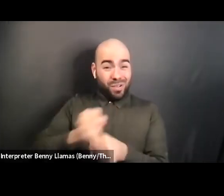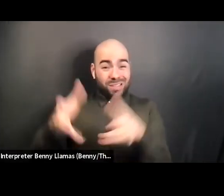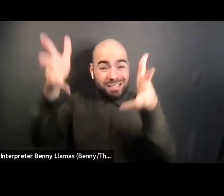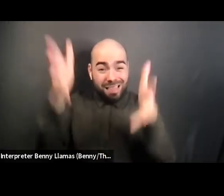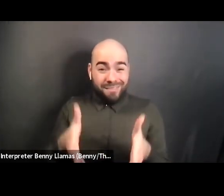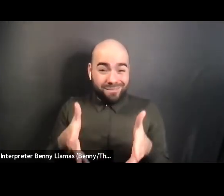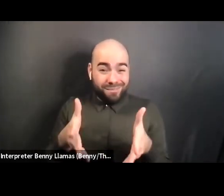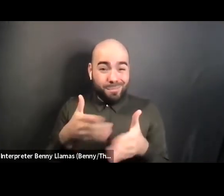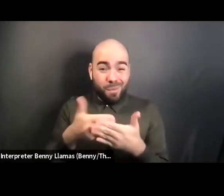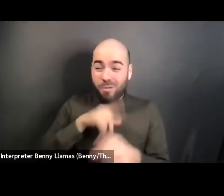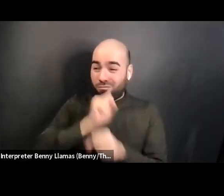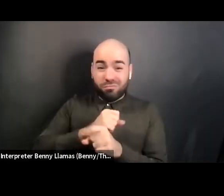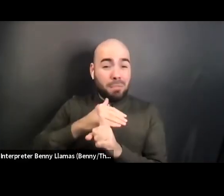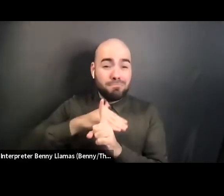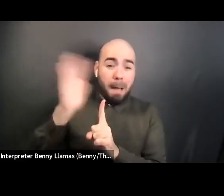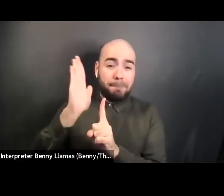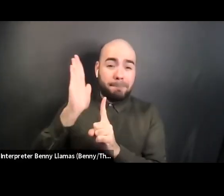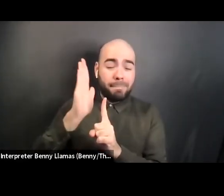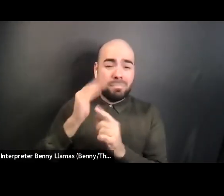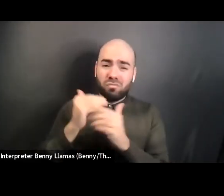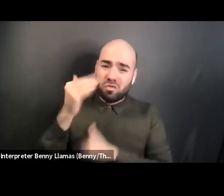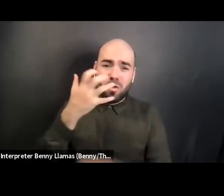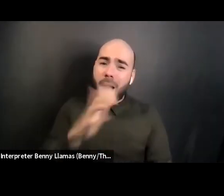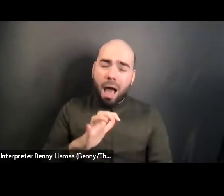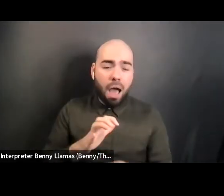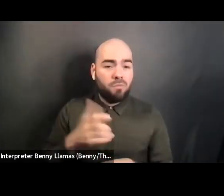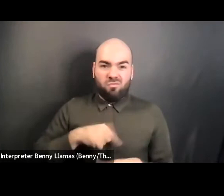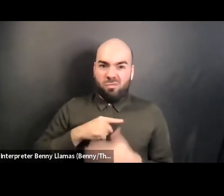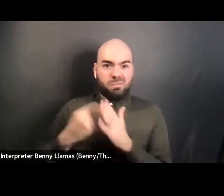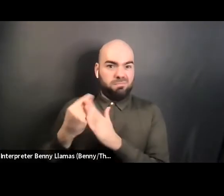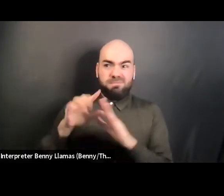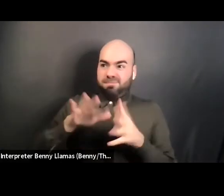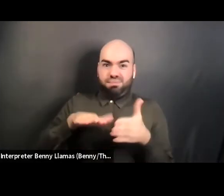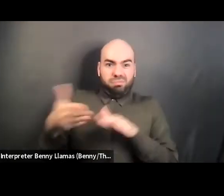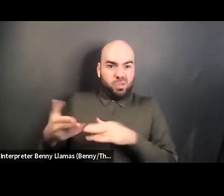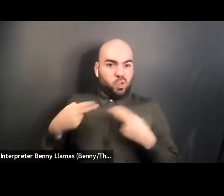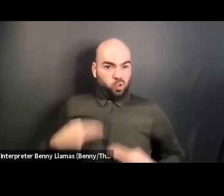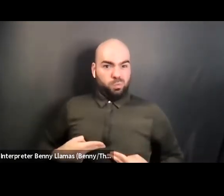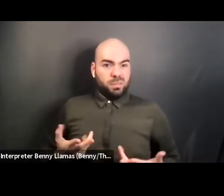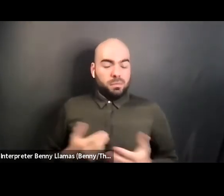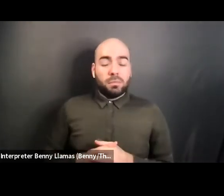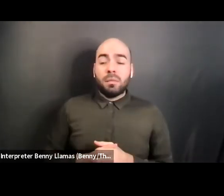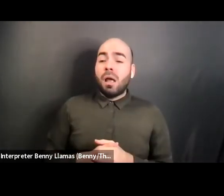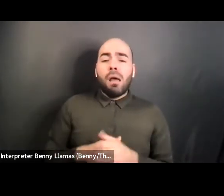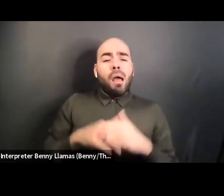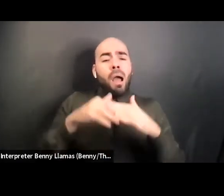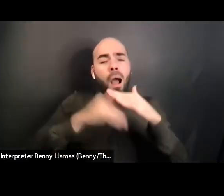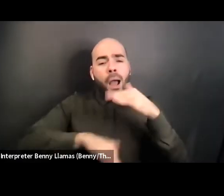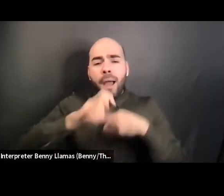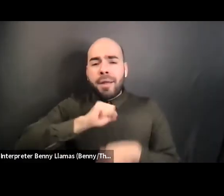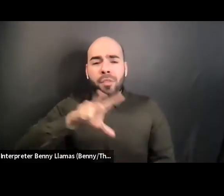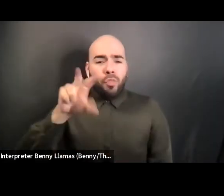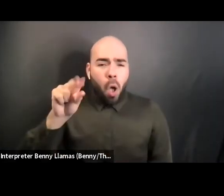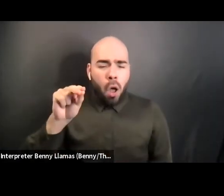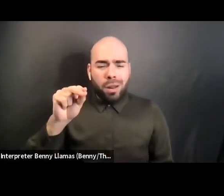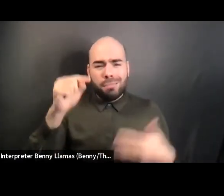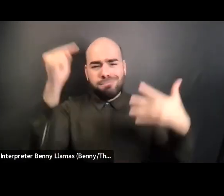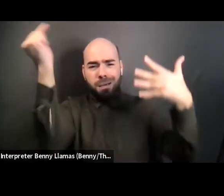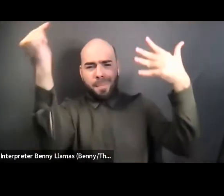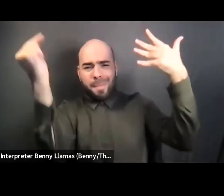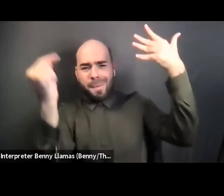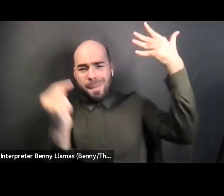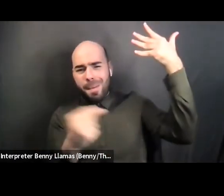tipping. 30 and under is defined by so much more, but you get the picture.